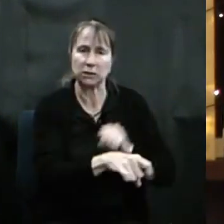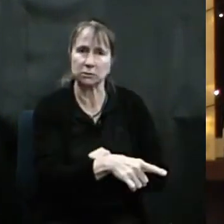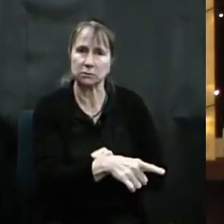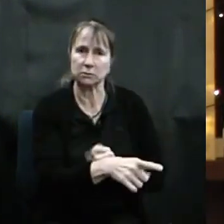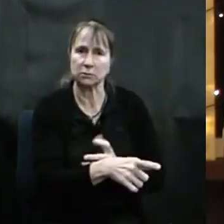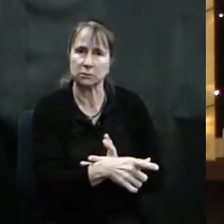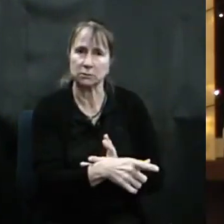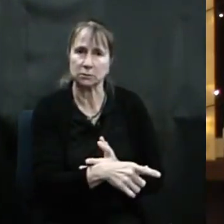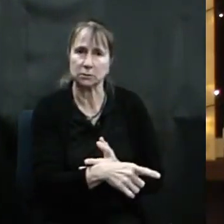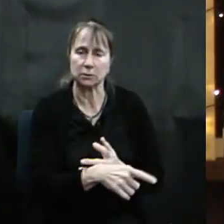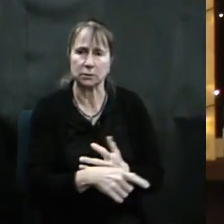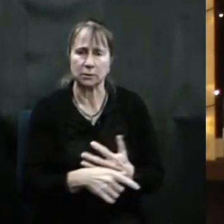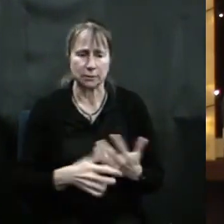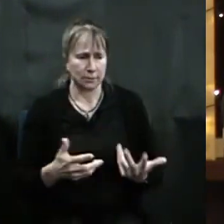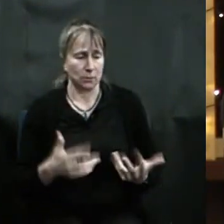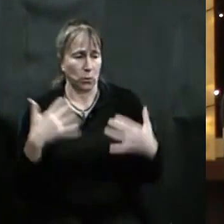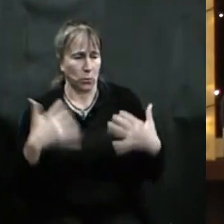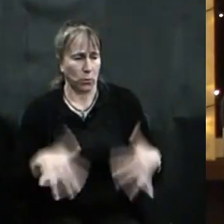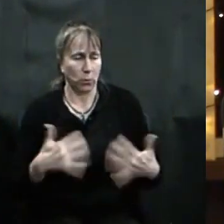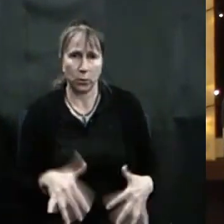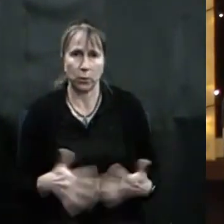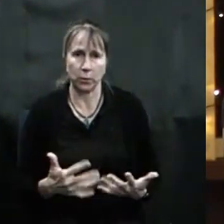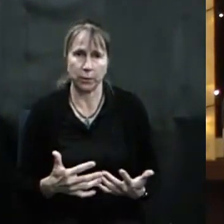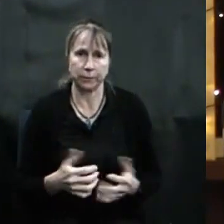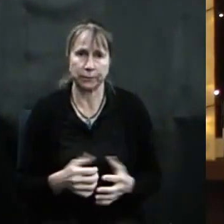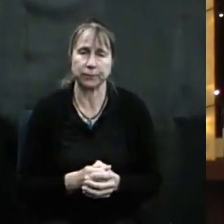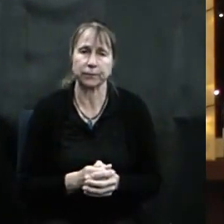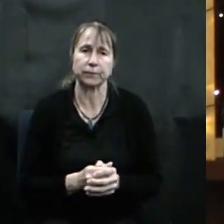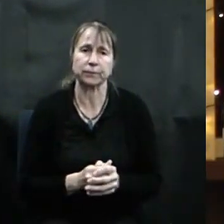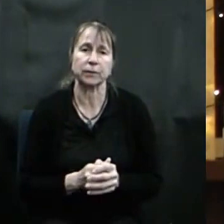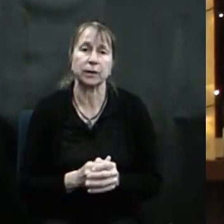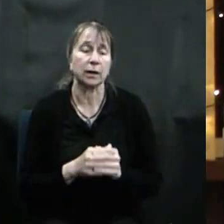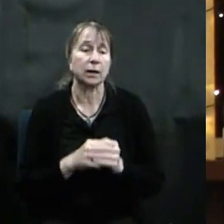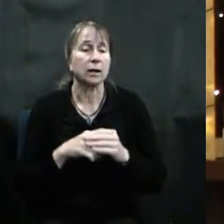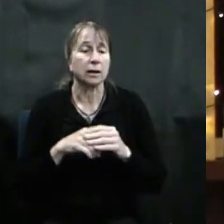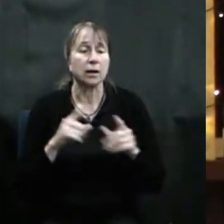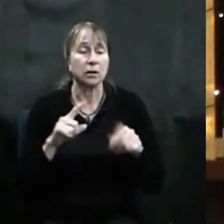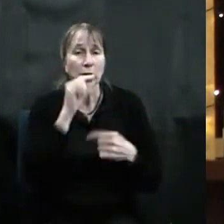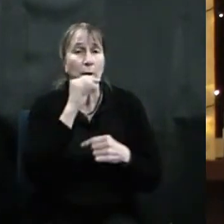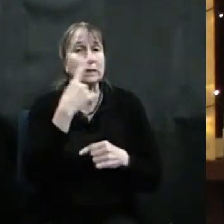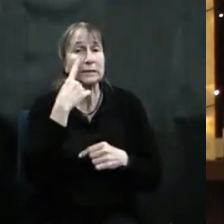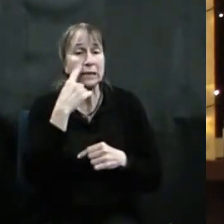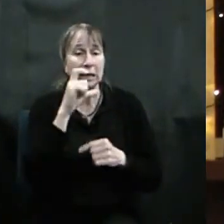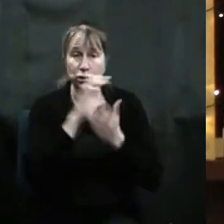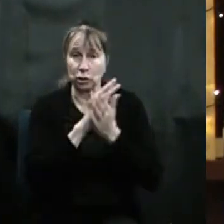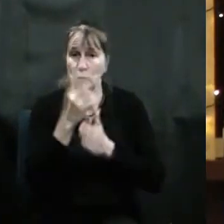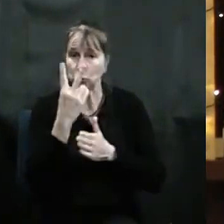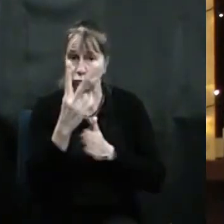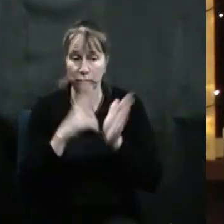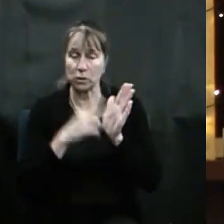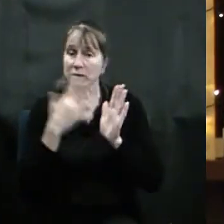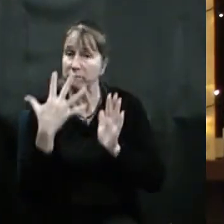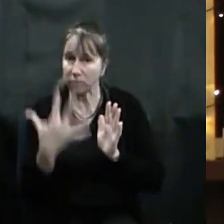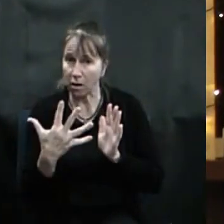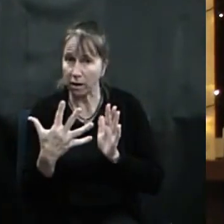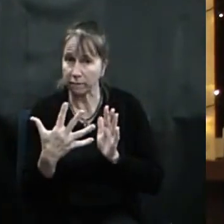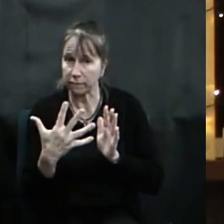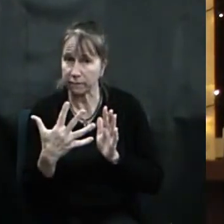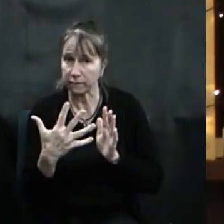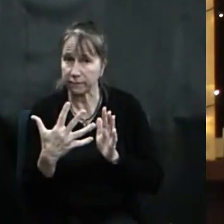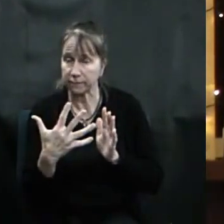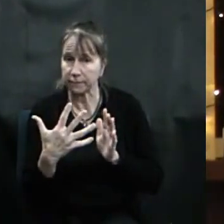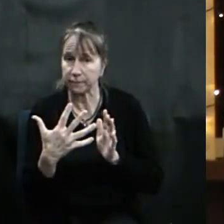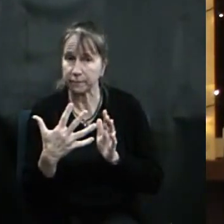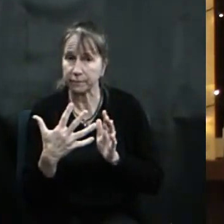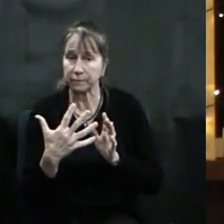Well, what's the conclusion? It's actually back in the previous chapter, in verse 5, chapter 2, verse 5. They'll conclude